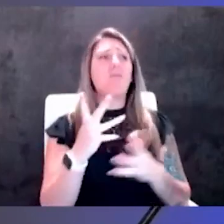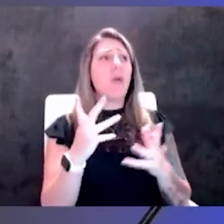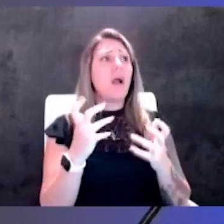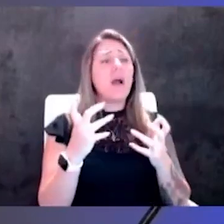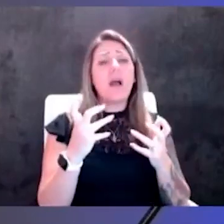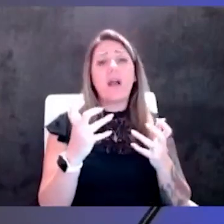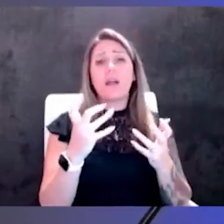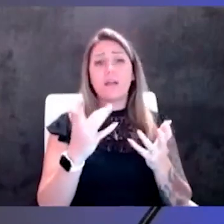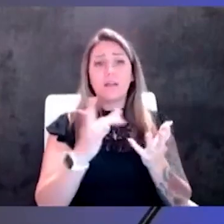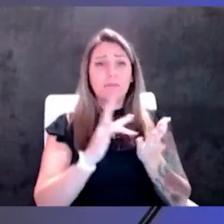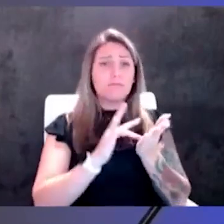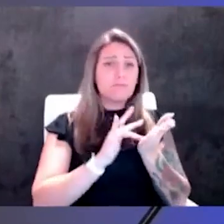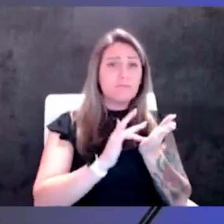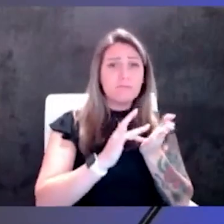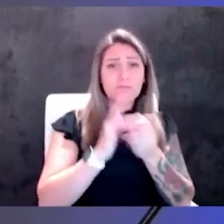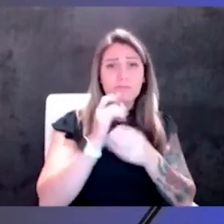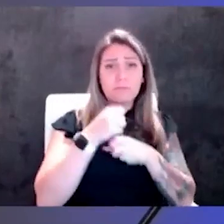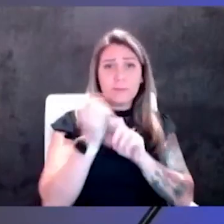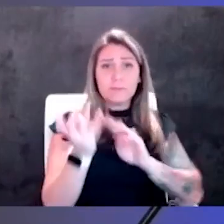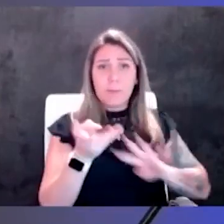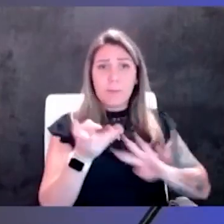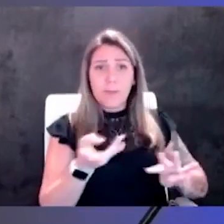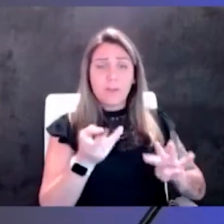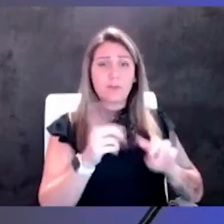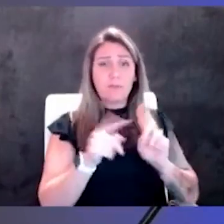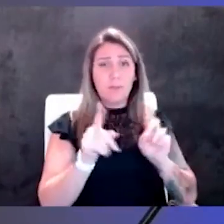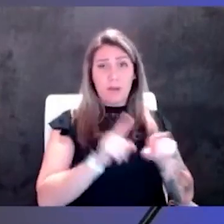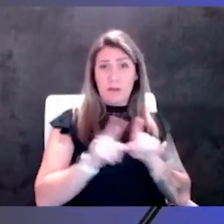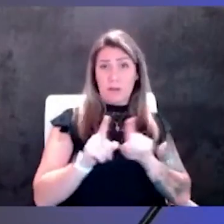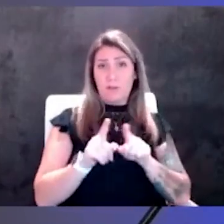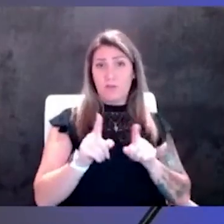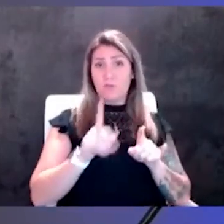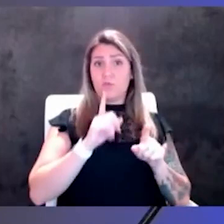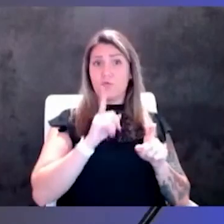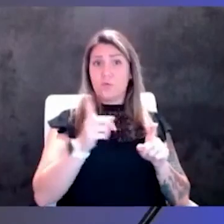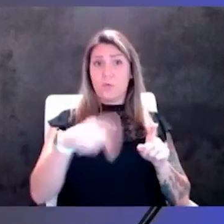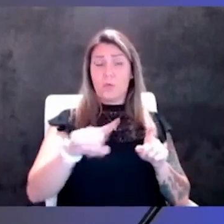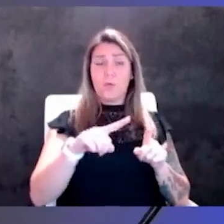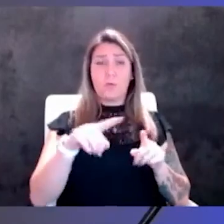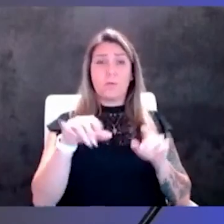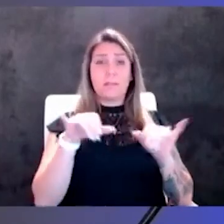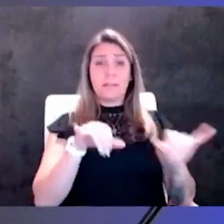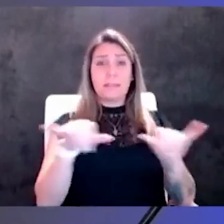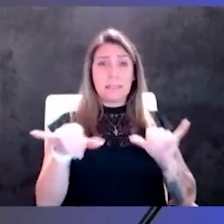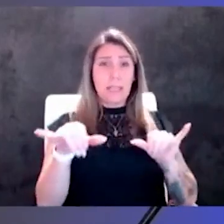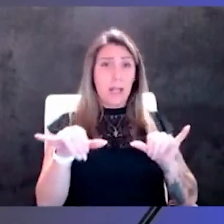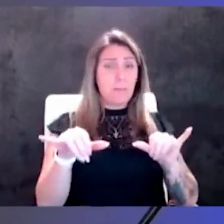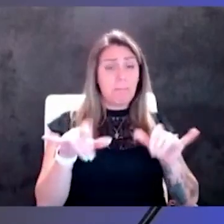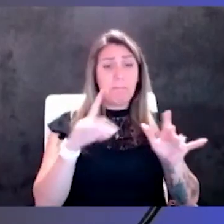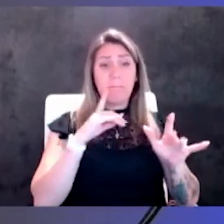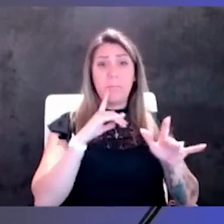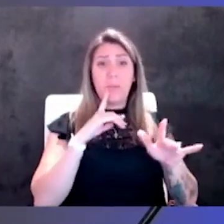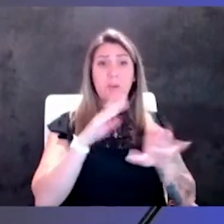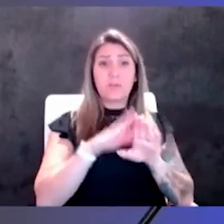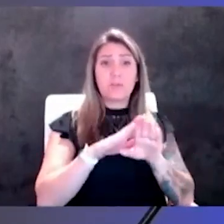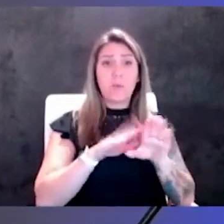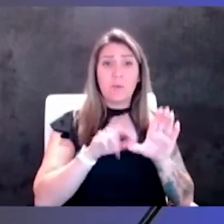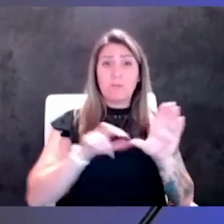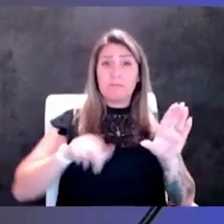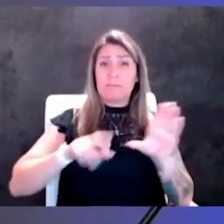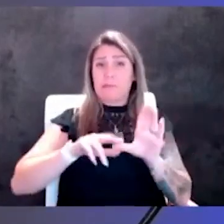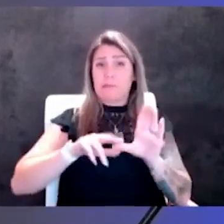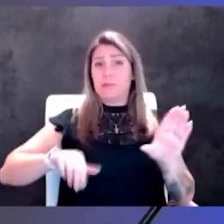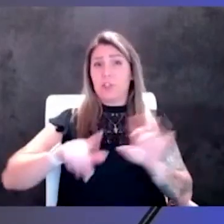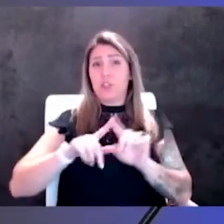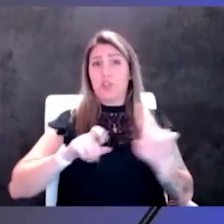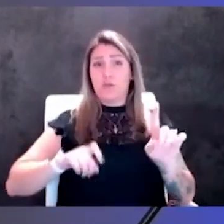drug manufacturers, but it is also true that those same manufacturers are slowly withdrawing from bringing on